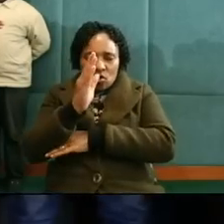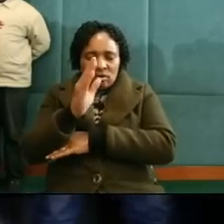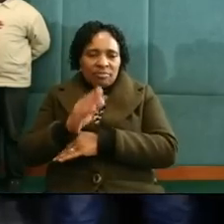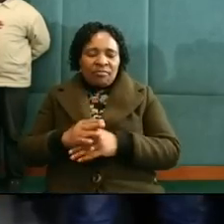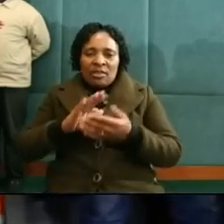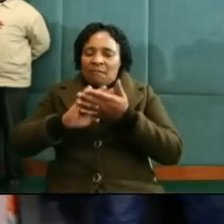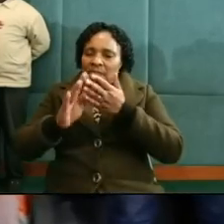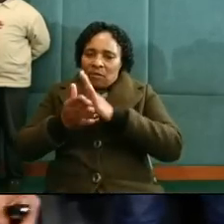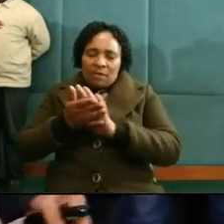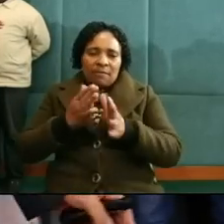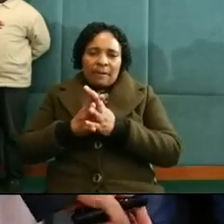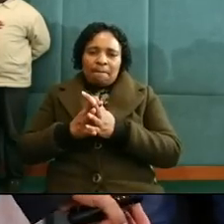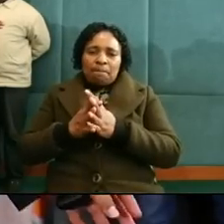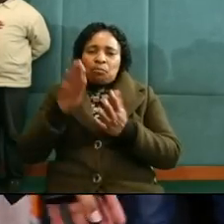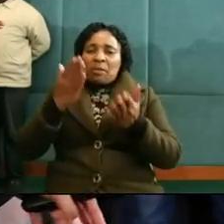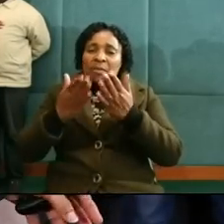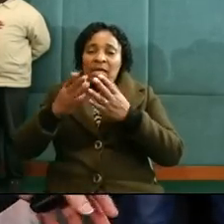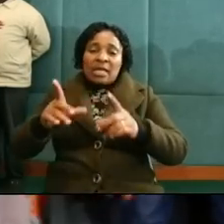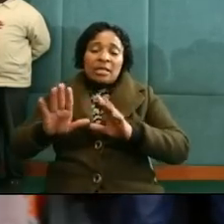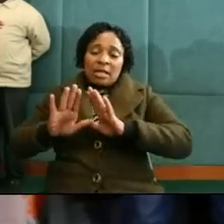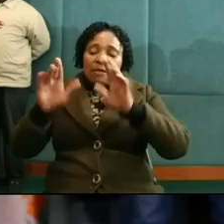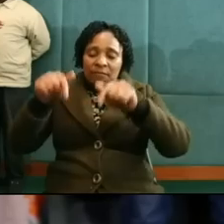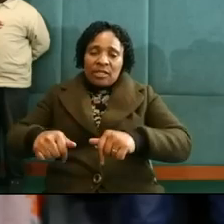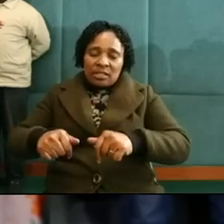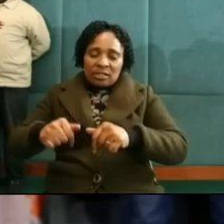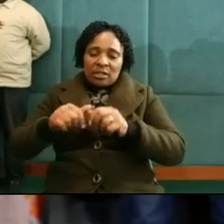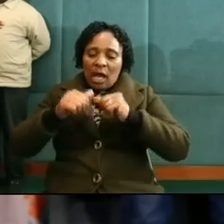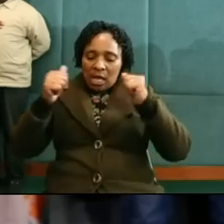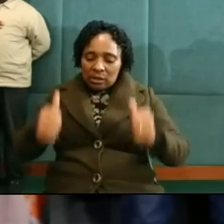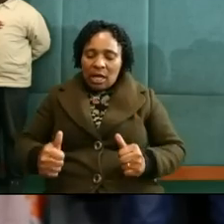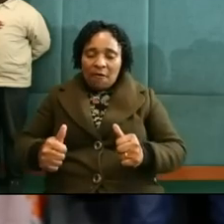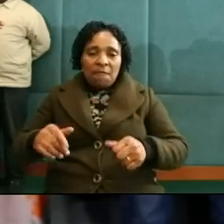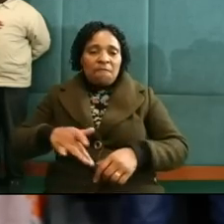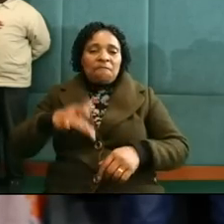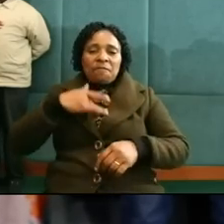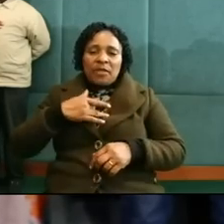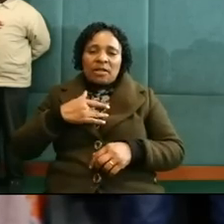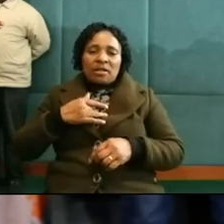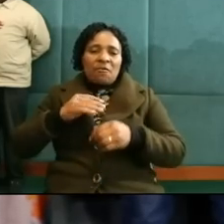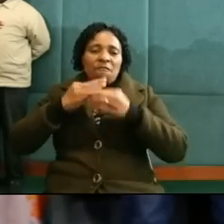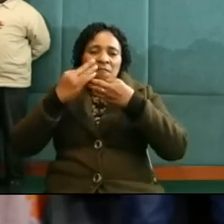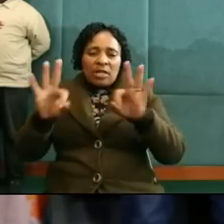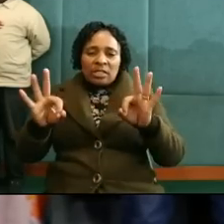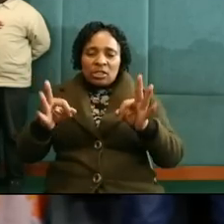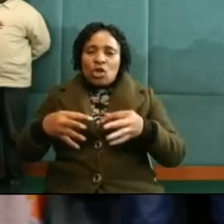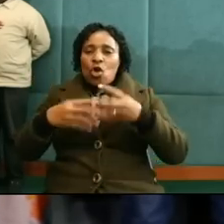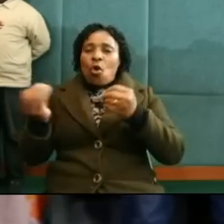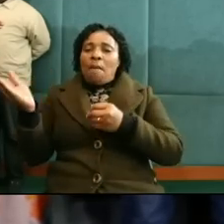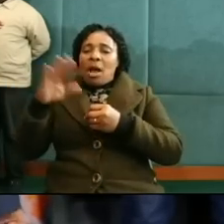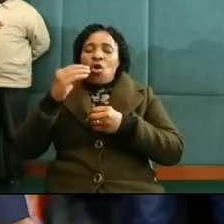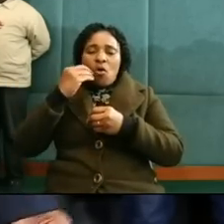they are forgiven. May they leave this podium feeling light. May they go back home rejoicing